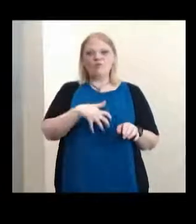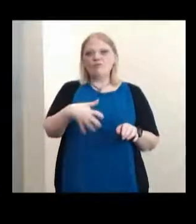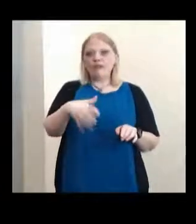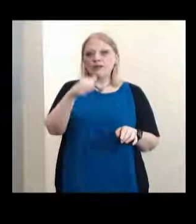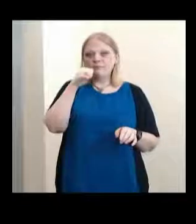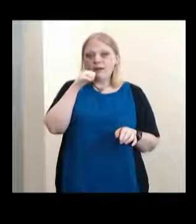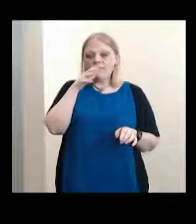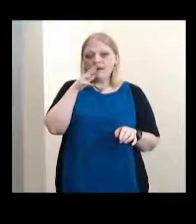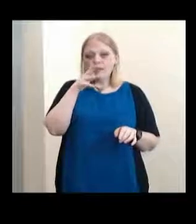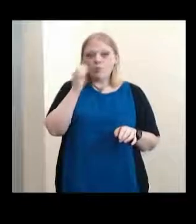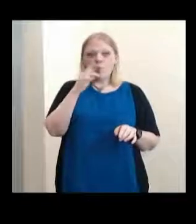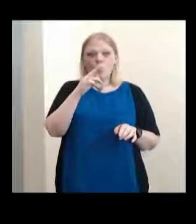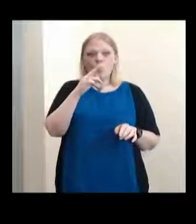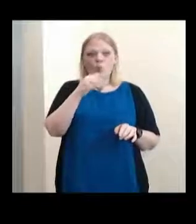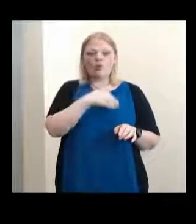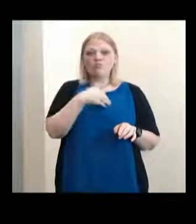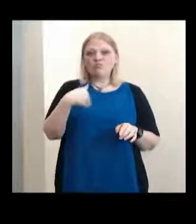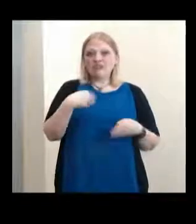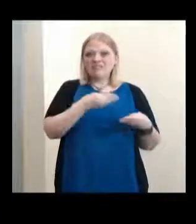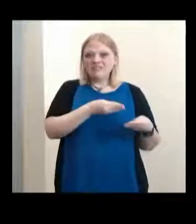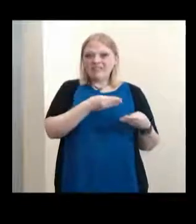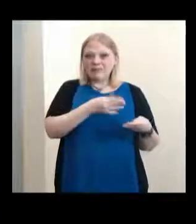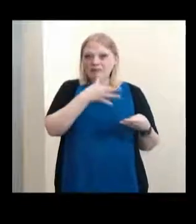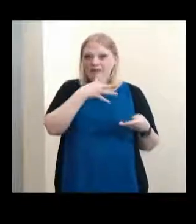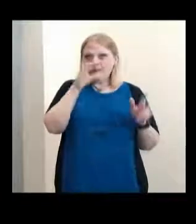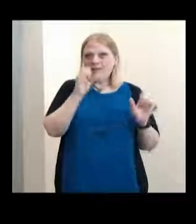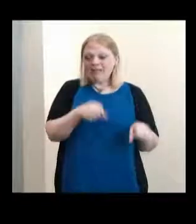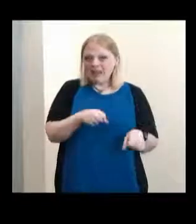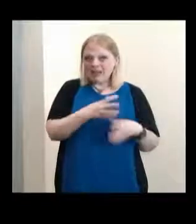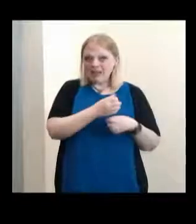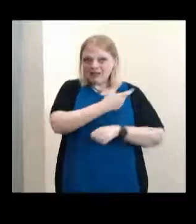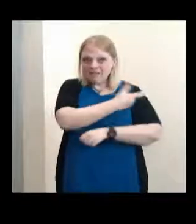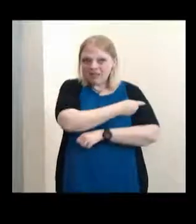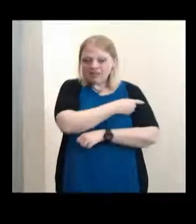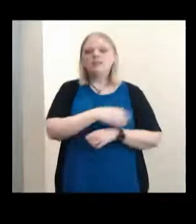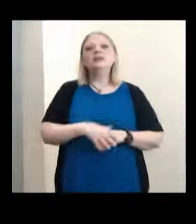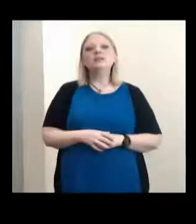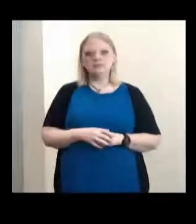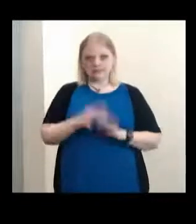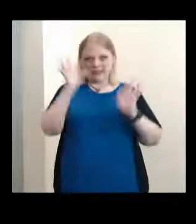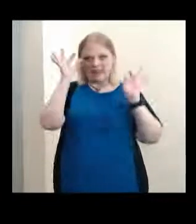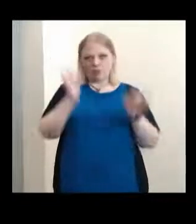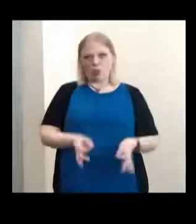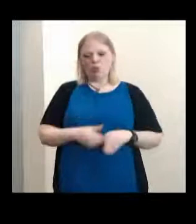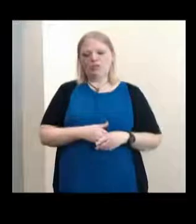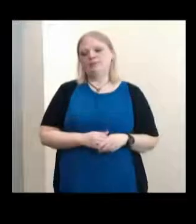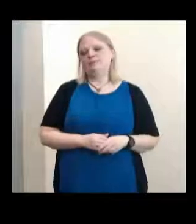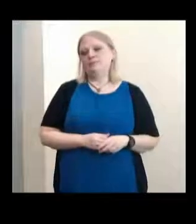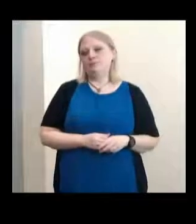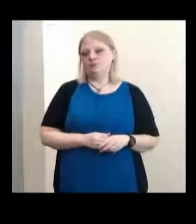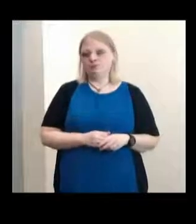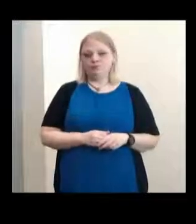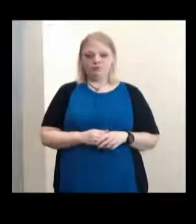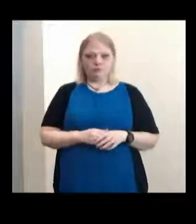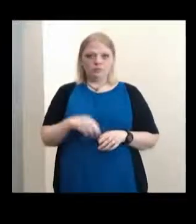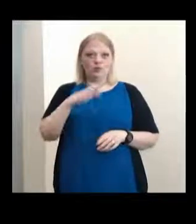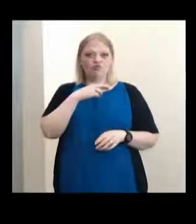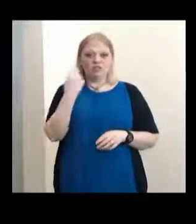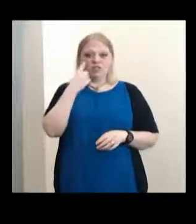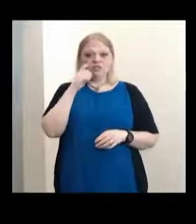or breastfeeding moms should get COVID-19 vaccine. Absolutely. The risks for